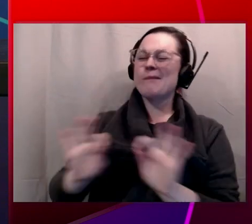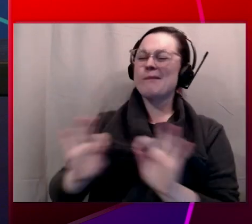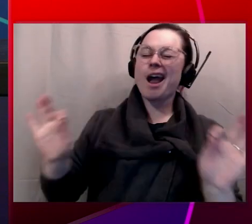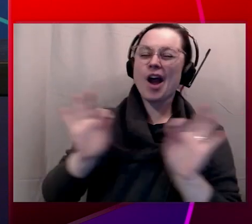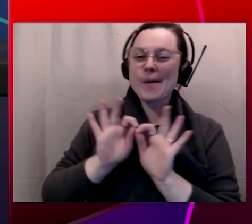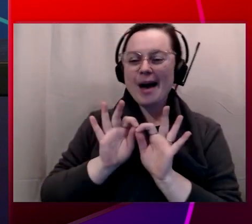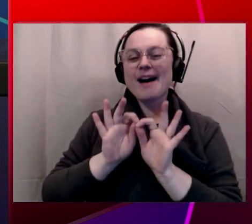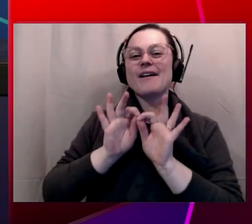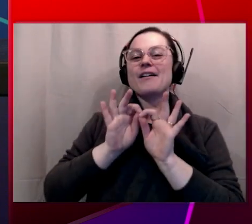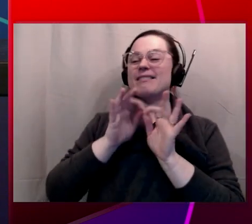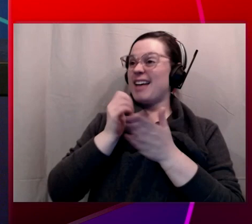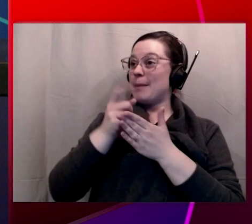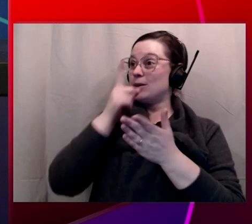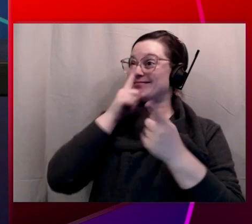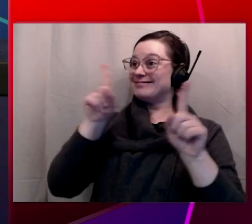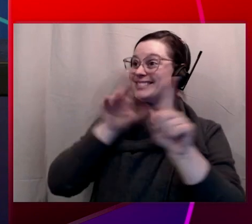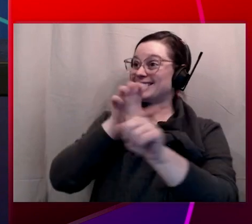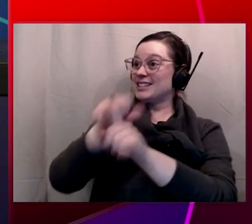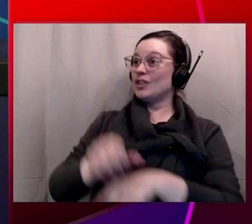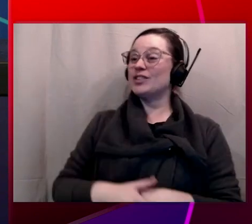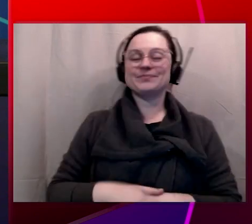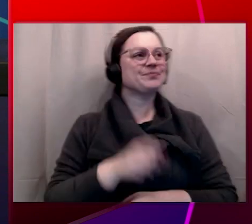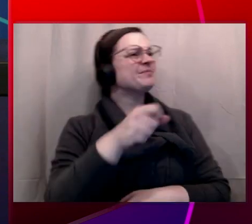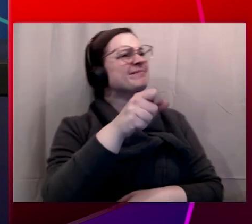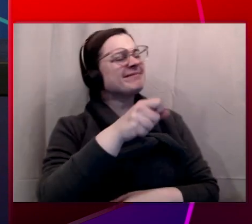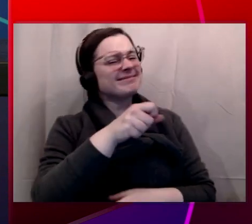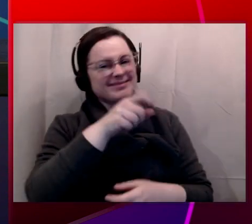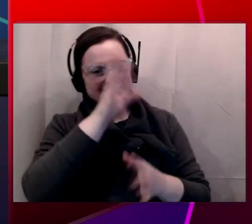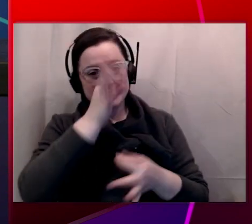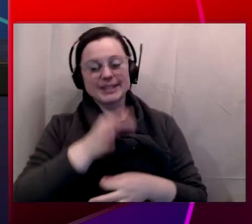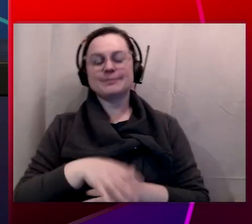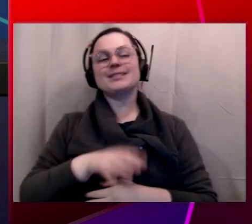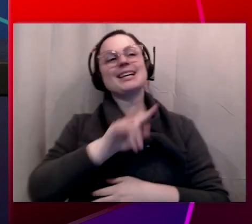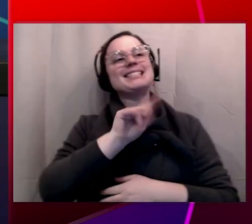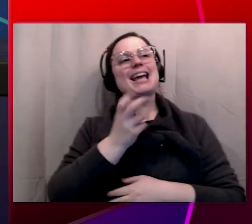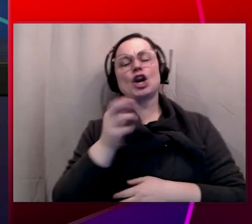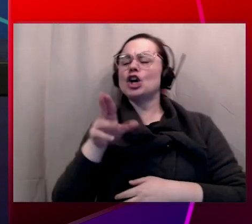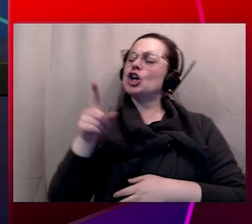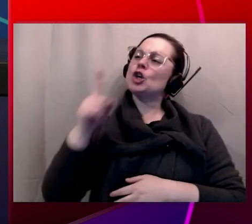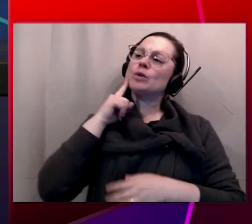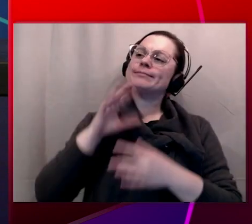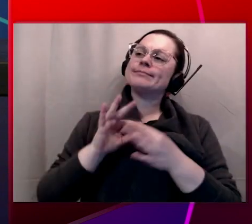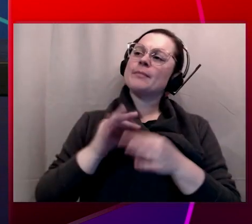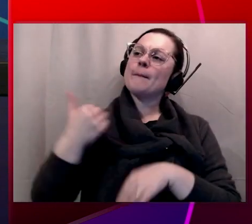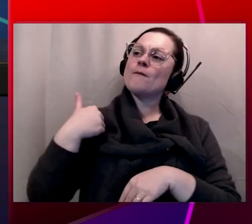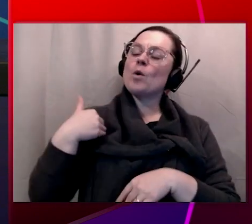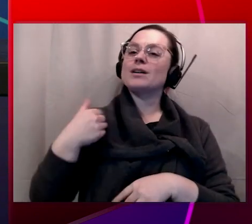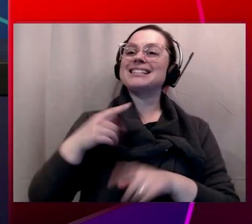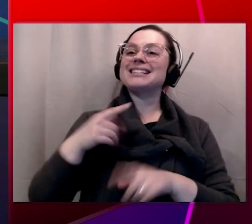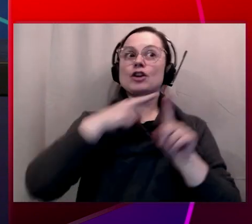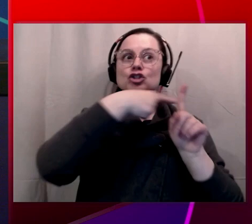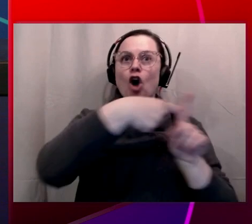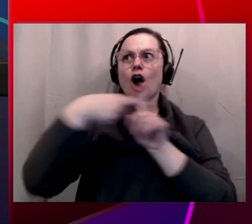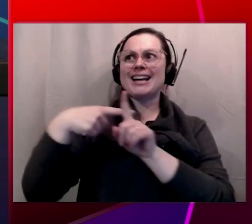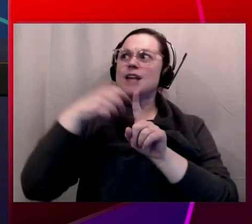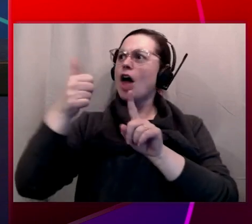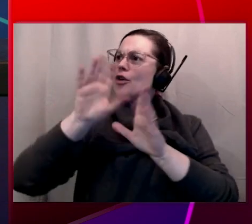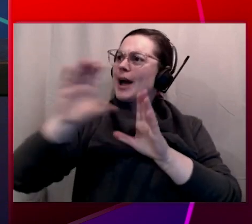you be successful. Yeah, Tanner, you were saying earlier about different targets that other companies could be